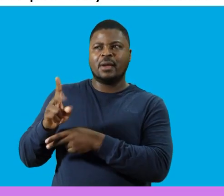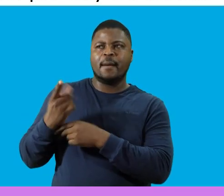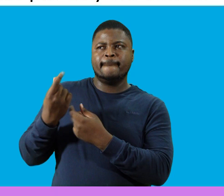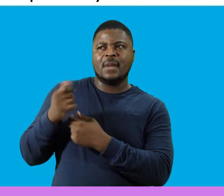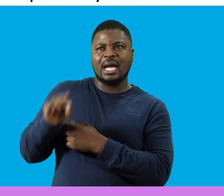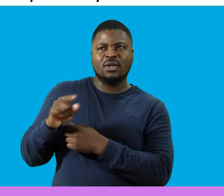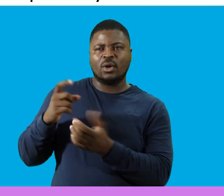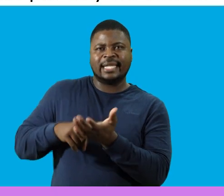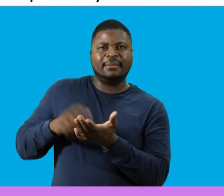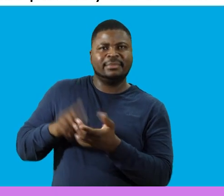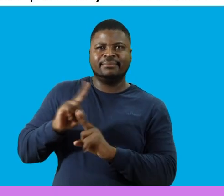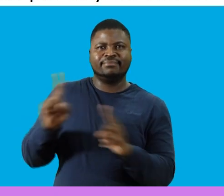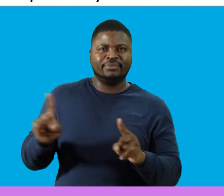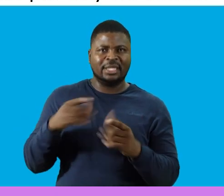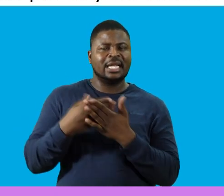shifts.